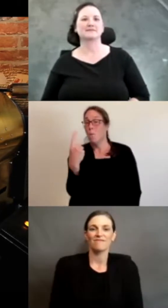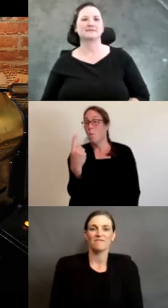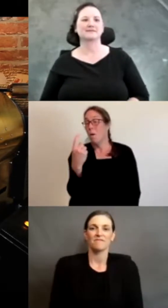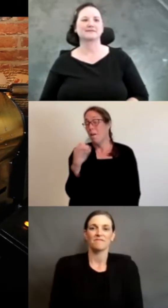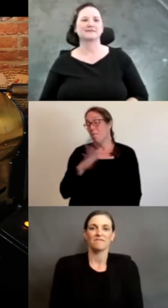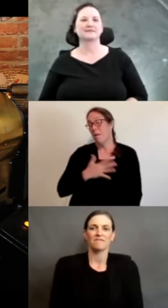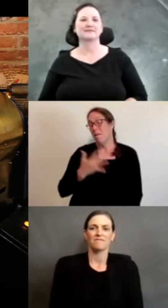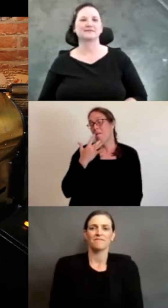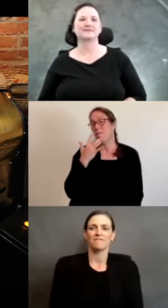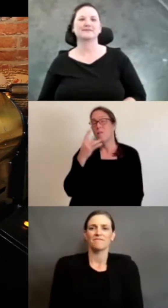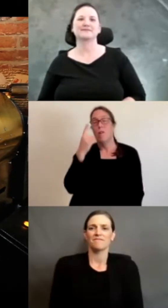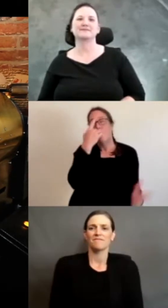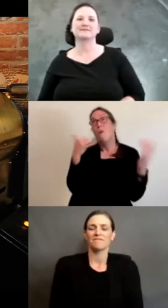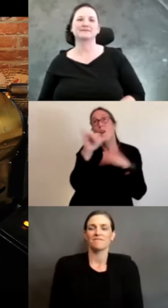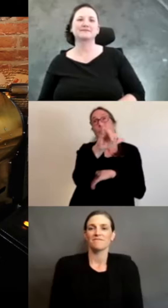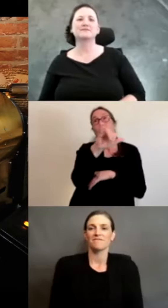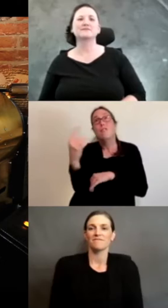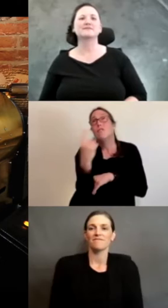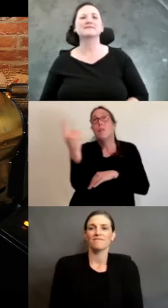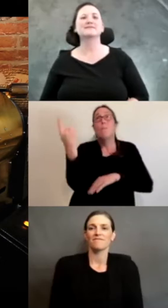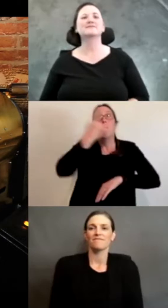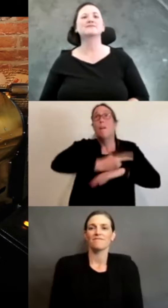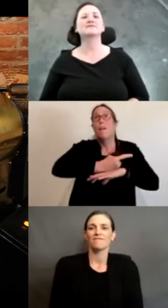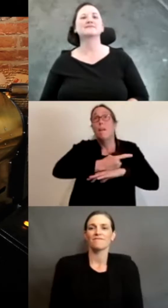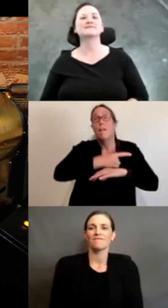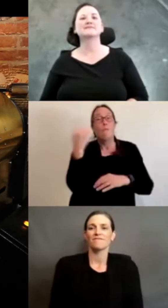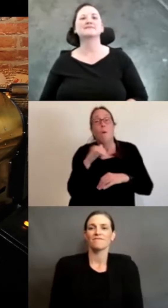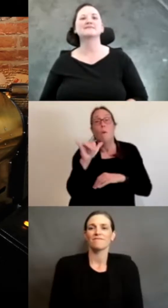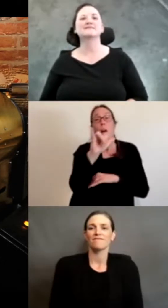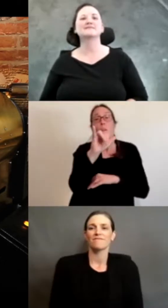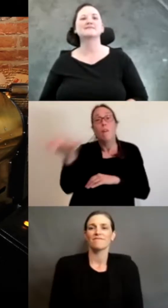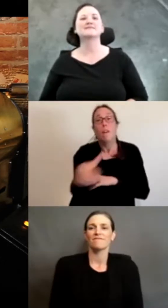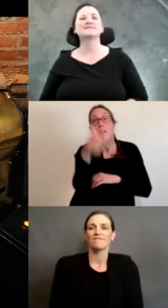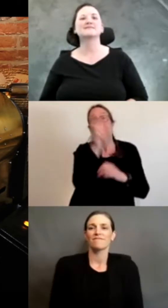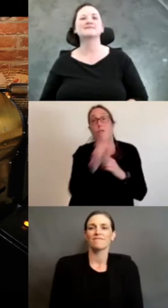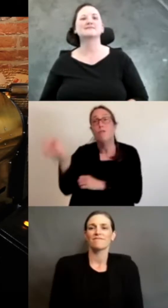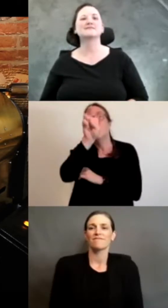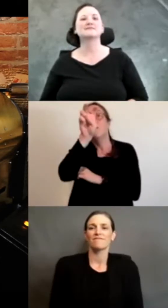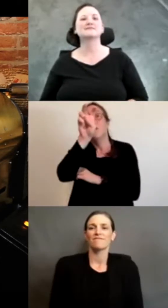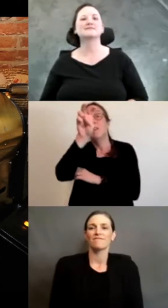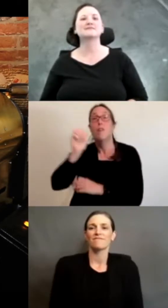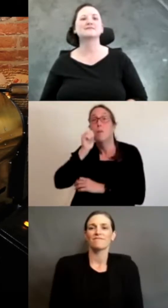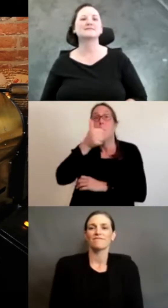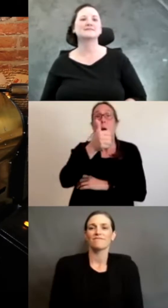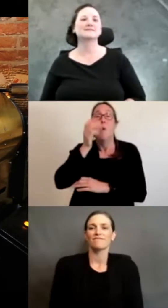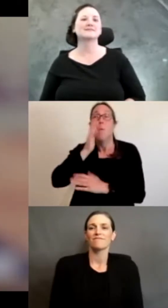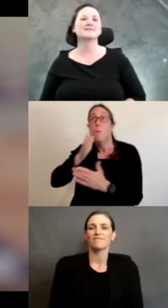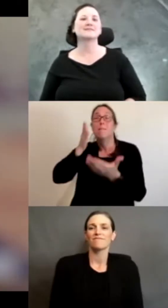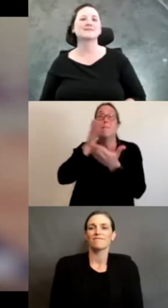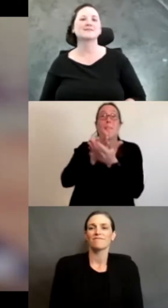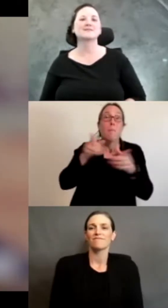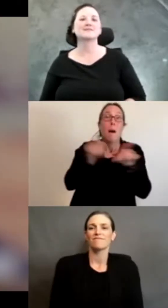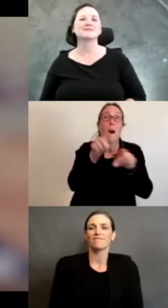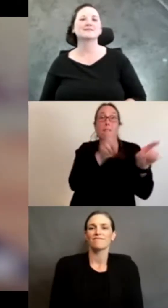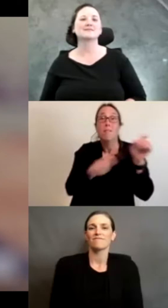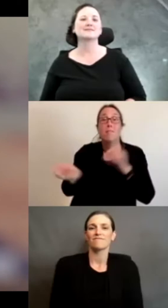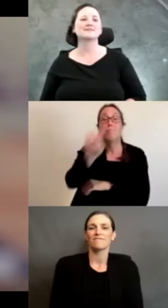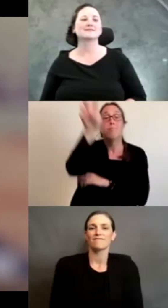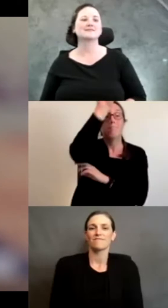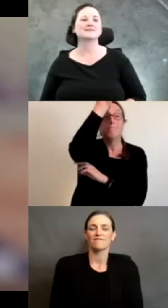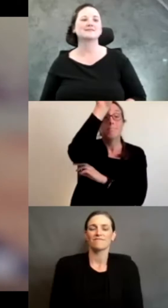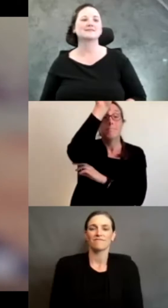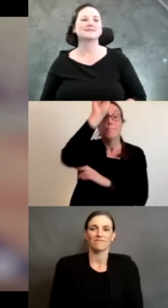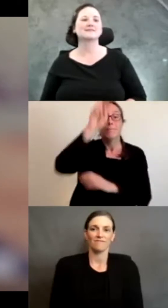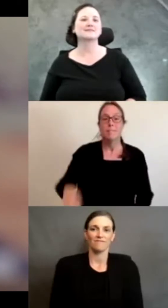day. Forever is just another journey. Tomorrow, a stop along the way. Do you have a